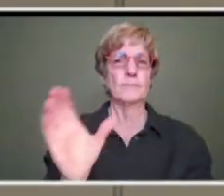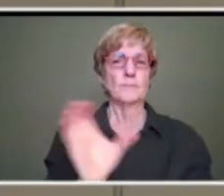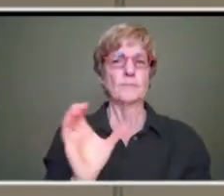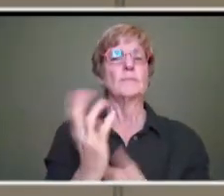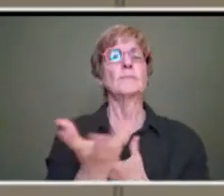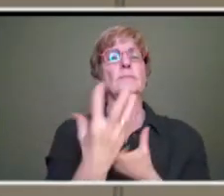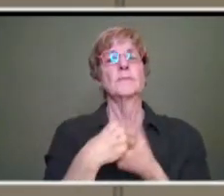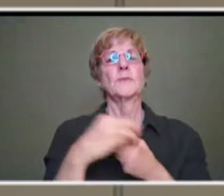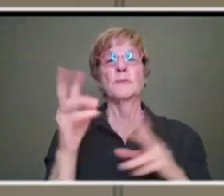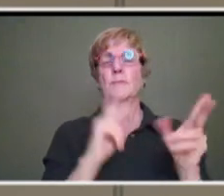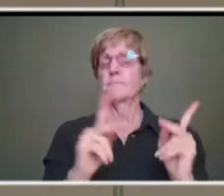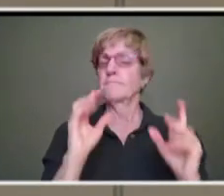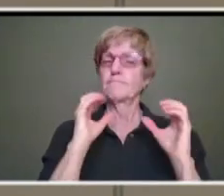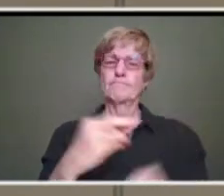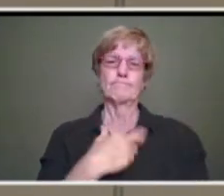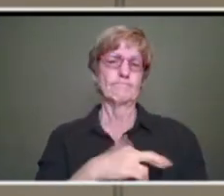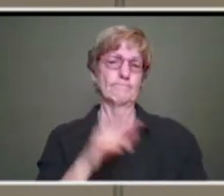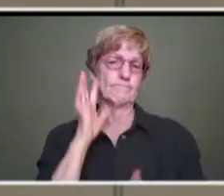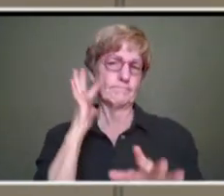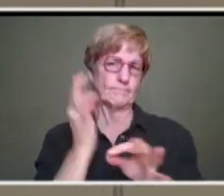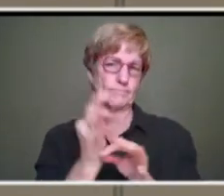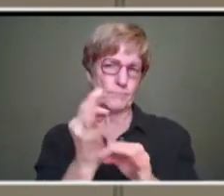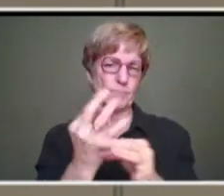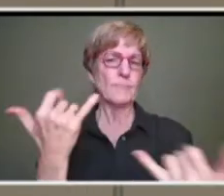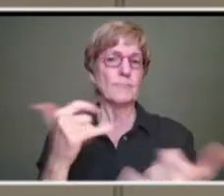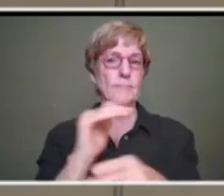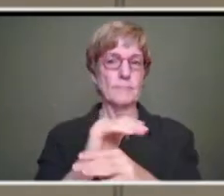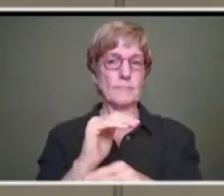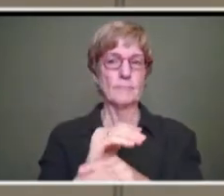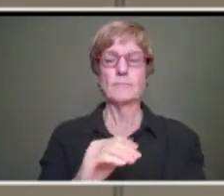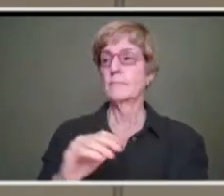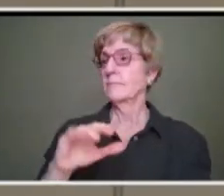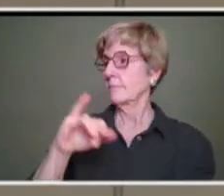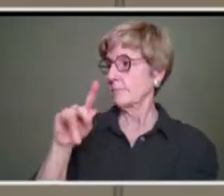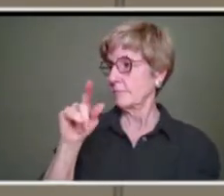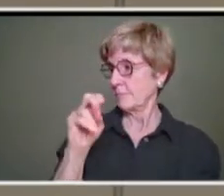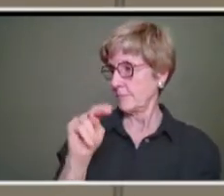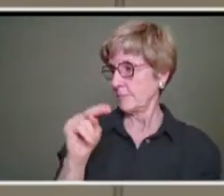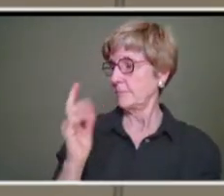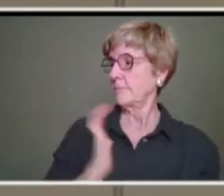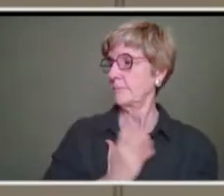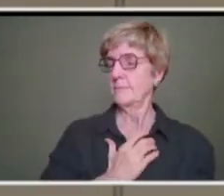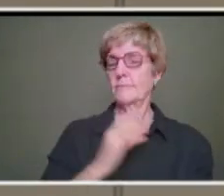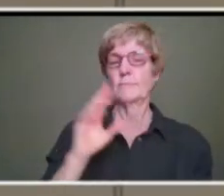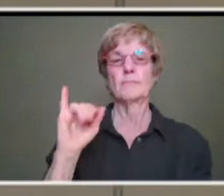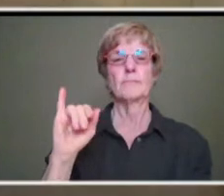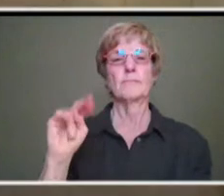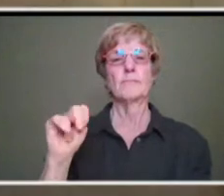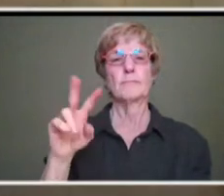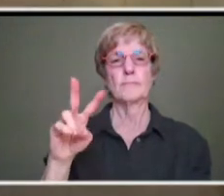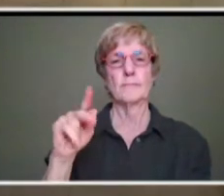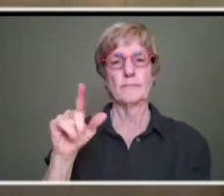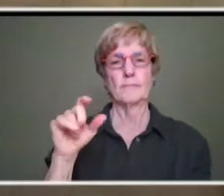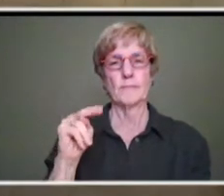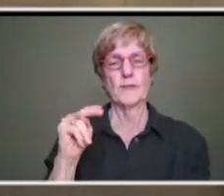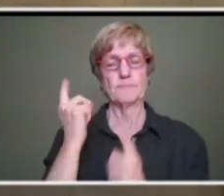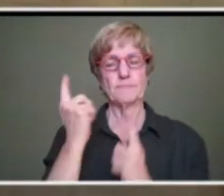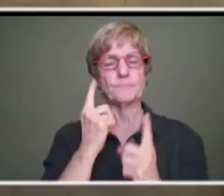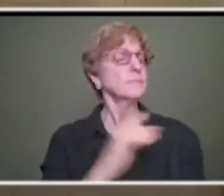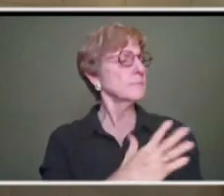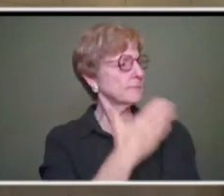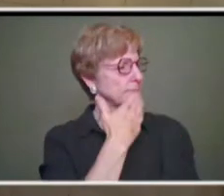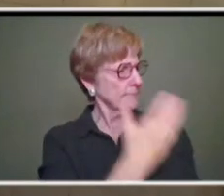without a religious Faith tonight councilmember Johnson will give our invocation thank you mayor Pro tem